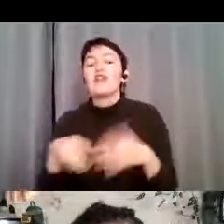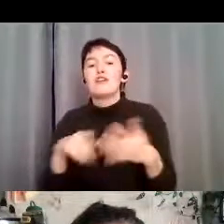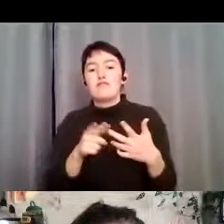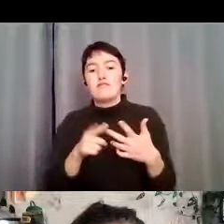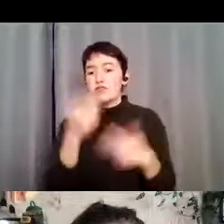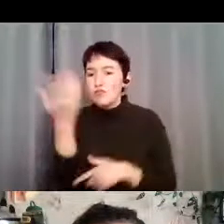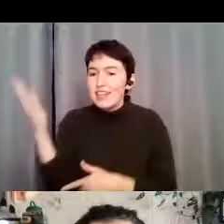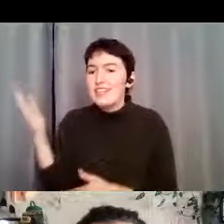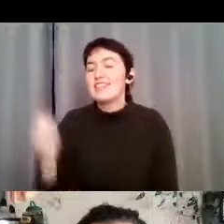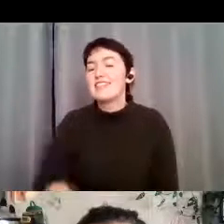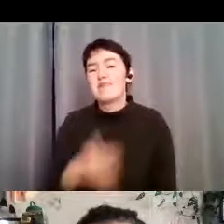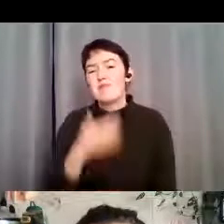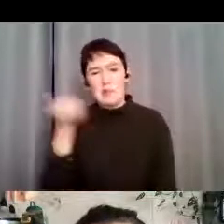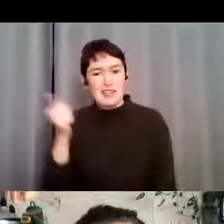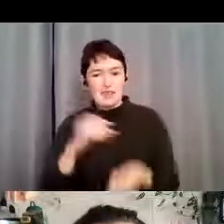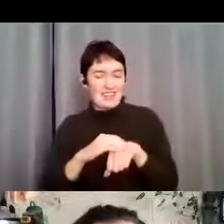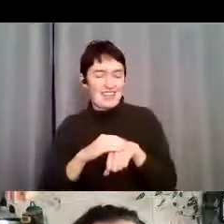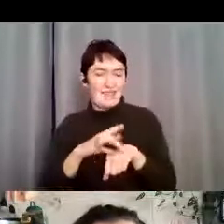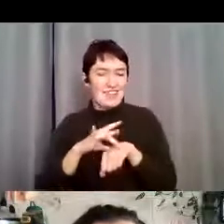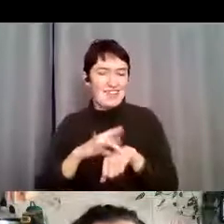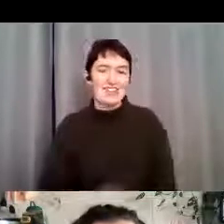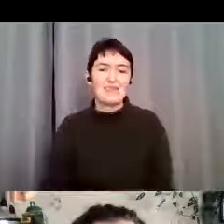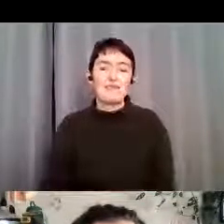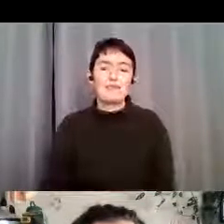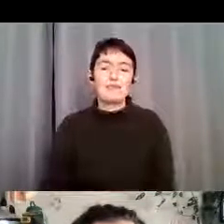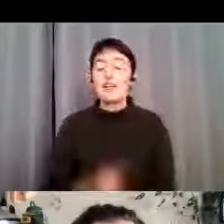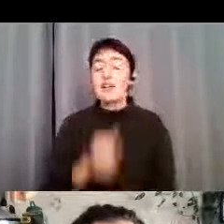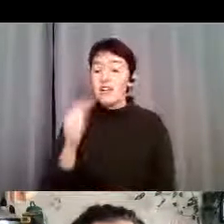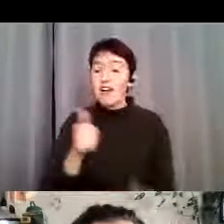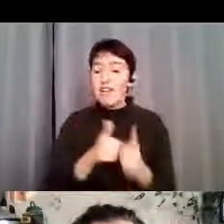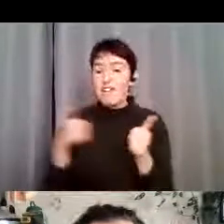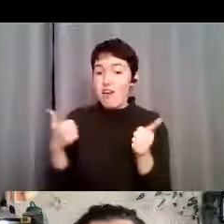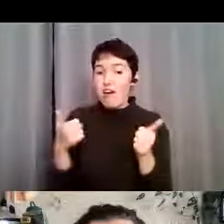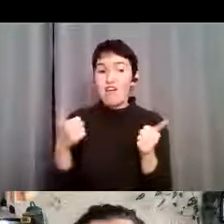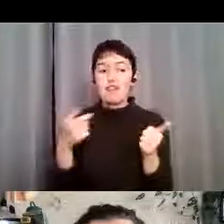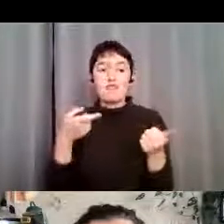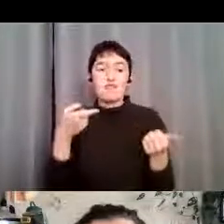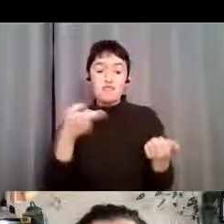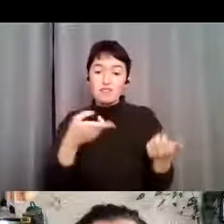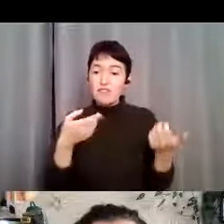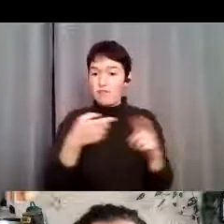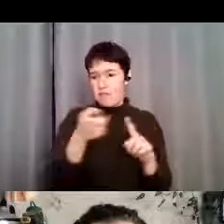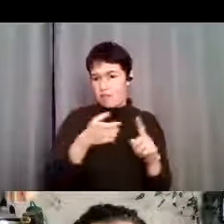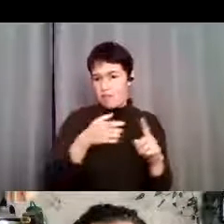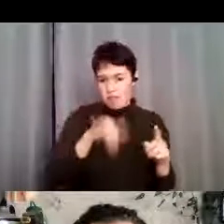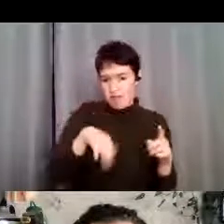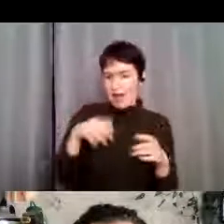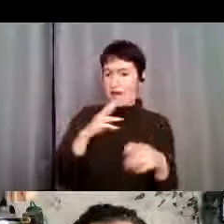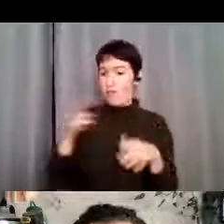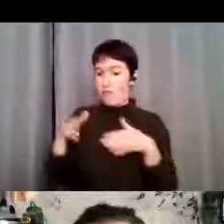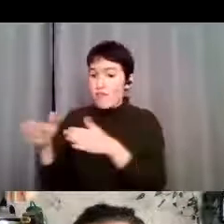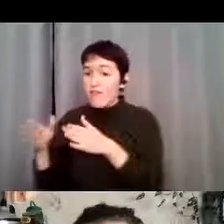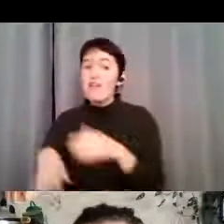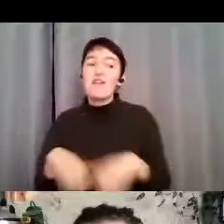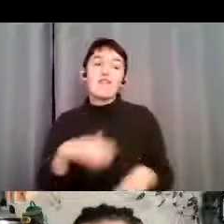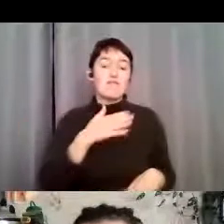home. And not too far from that river and from my house where I'm dialing